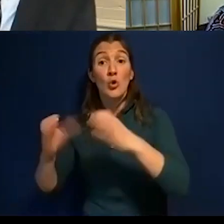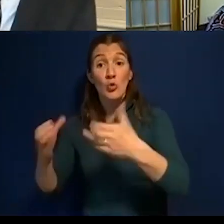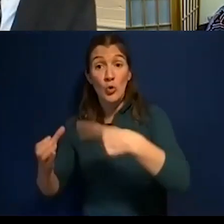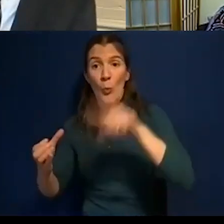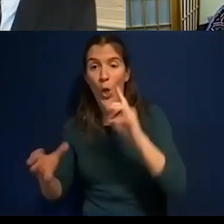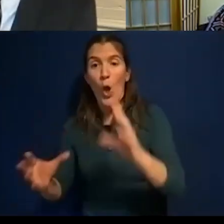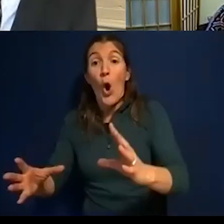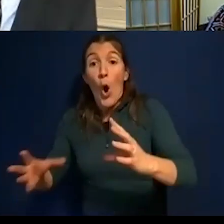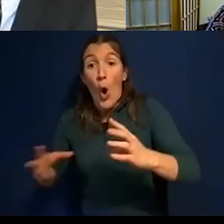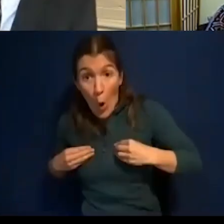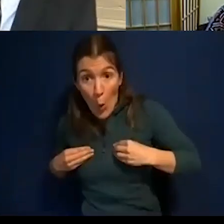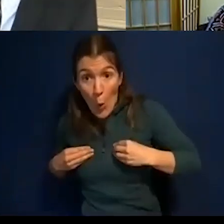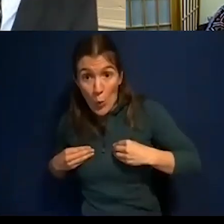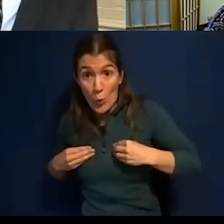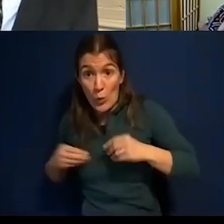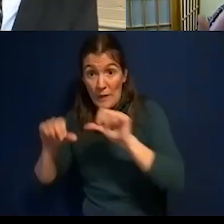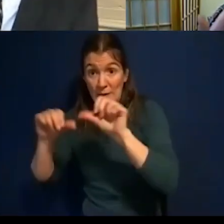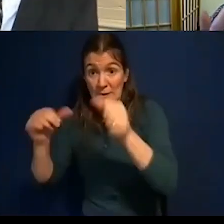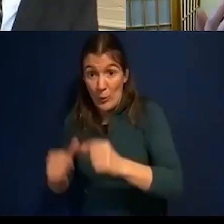structure